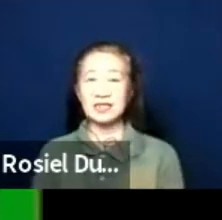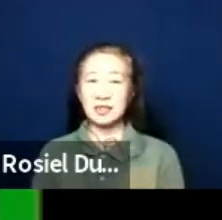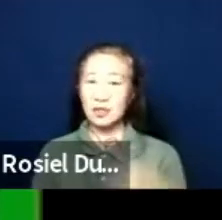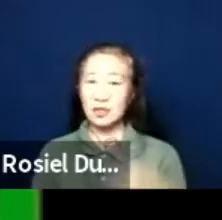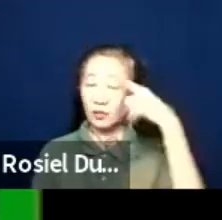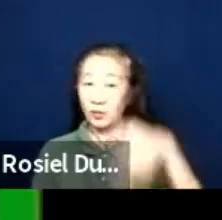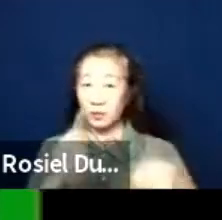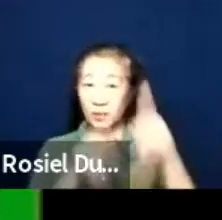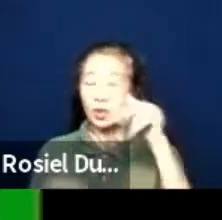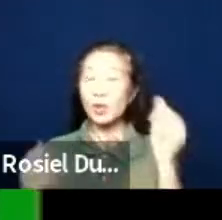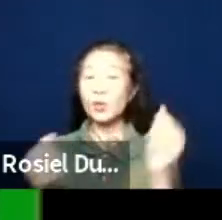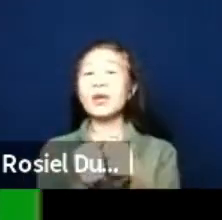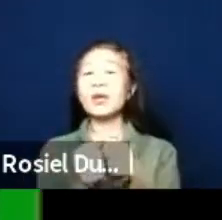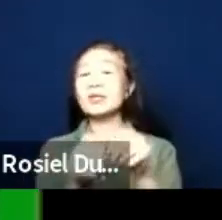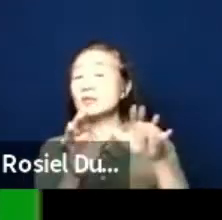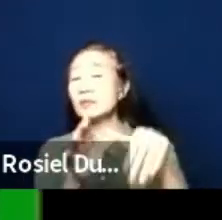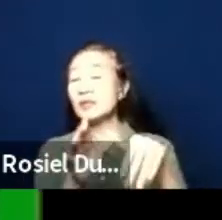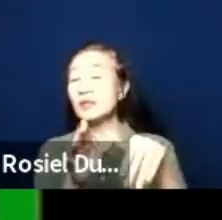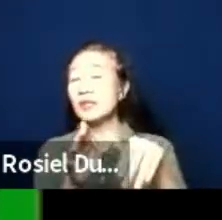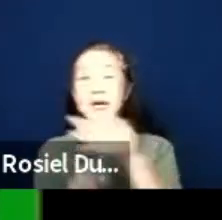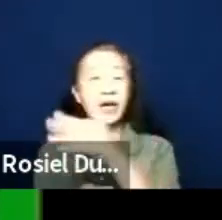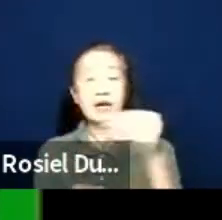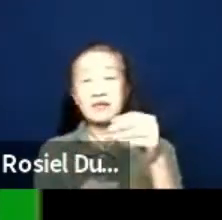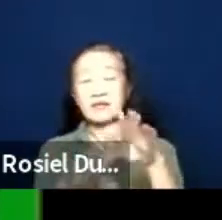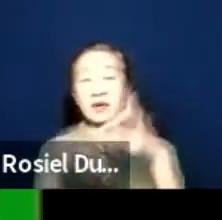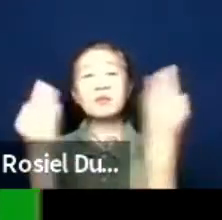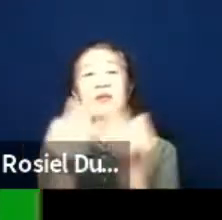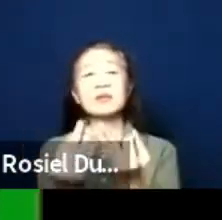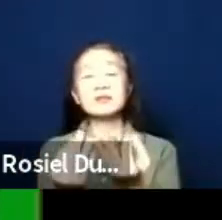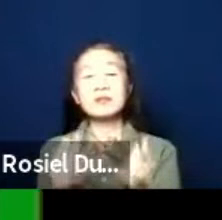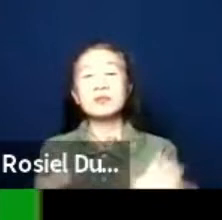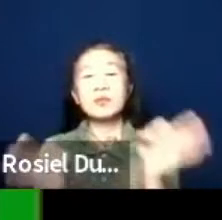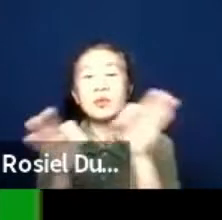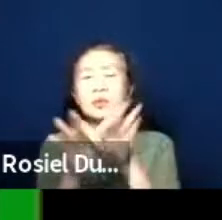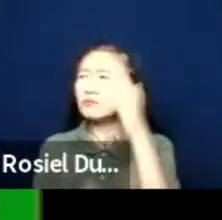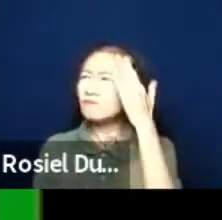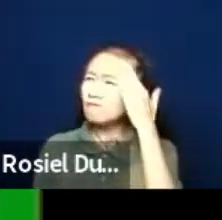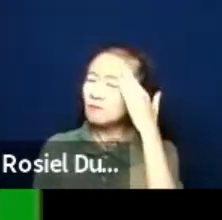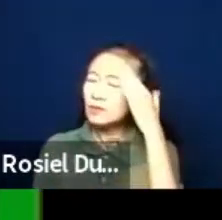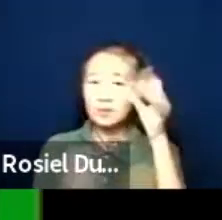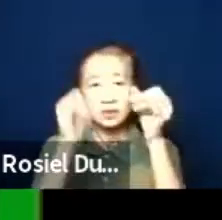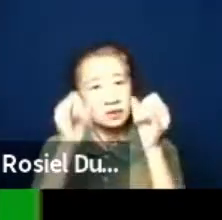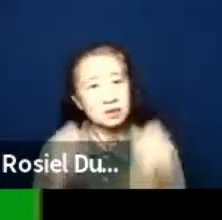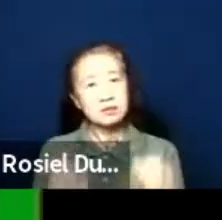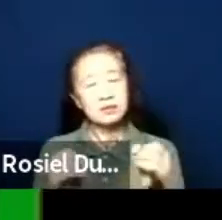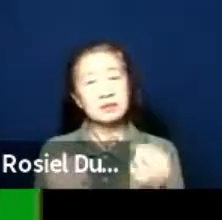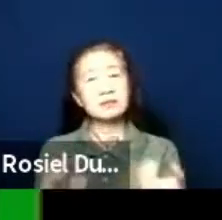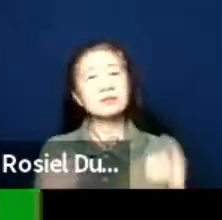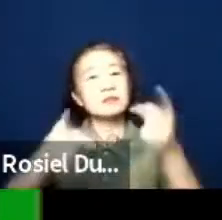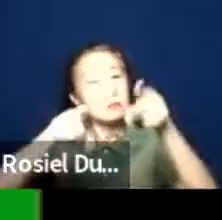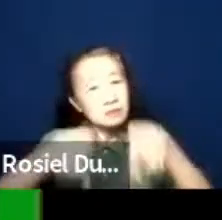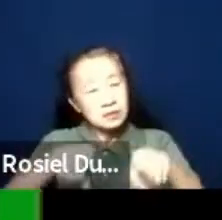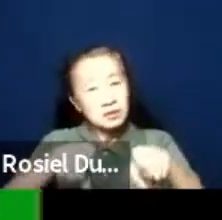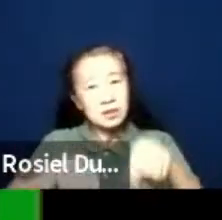people with disabilities and their families, it is important to consider individual circumstances